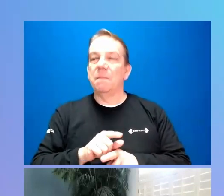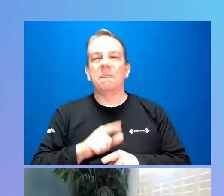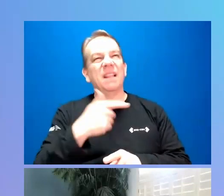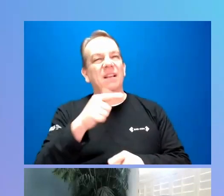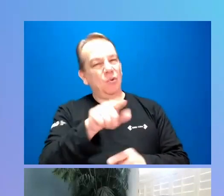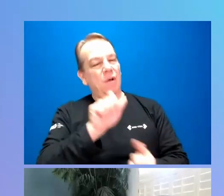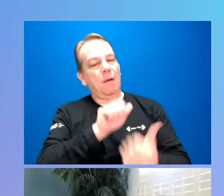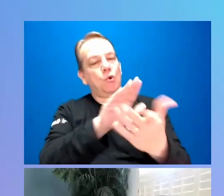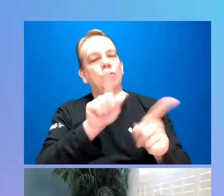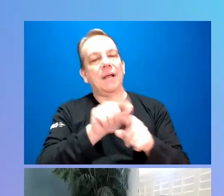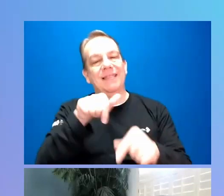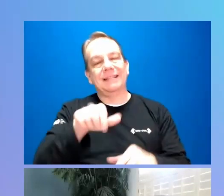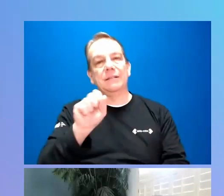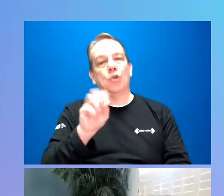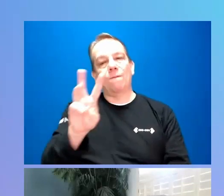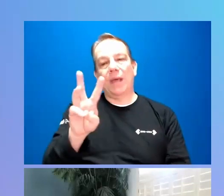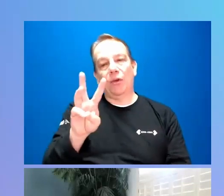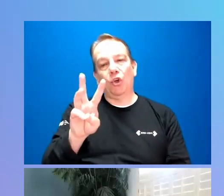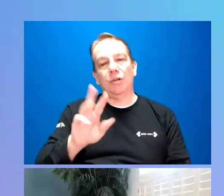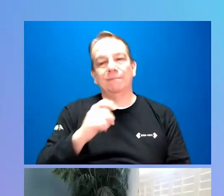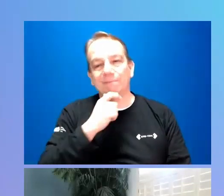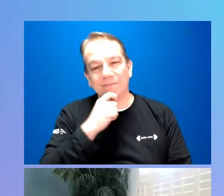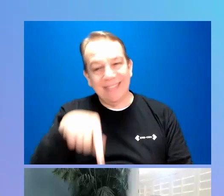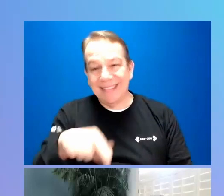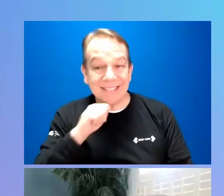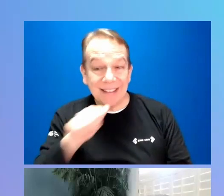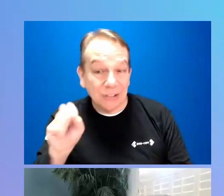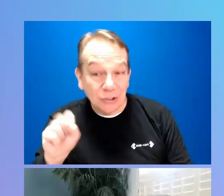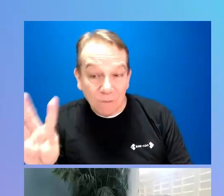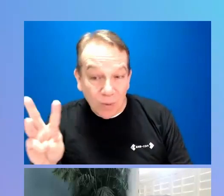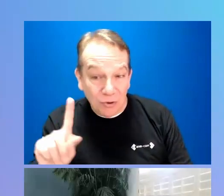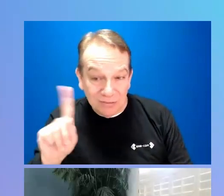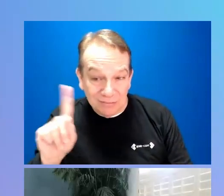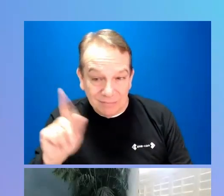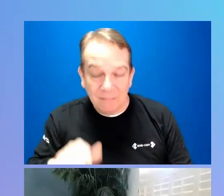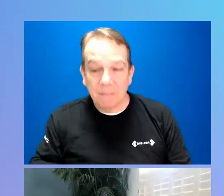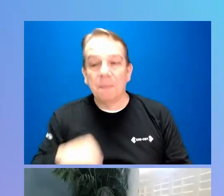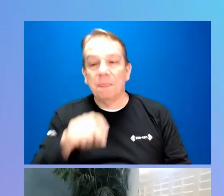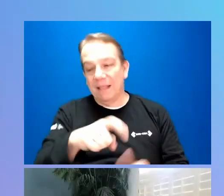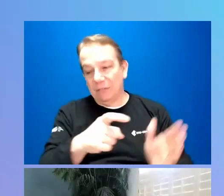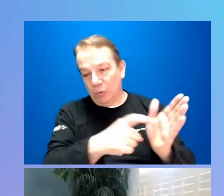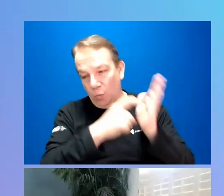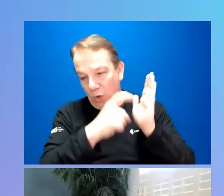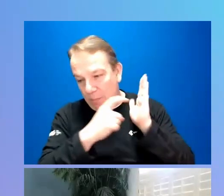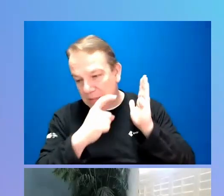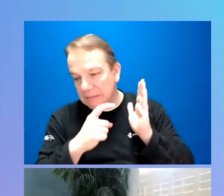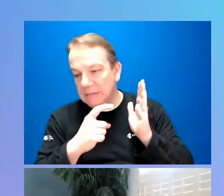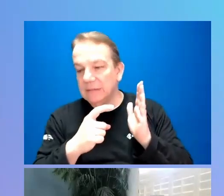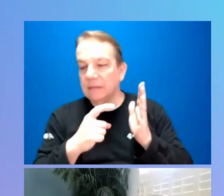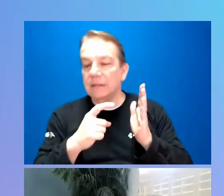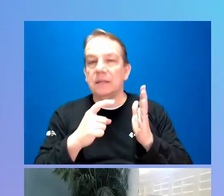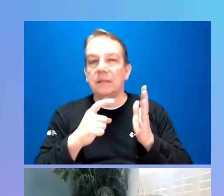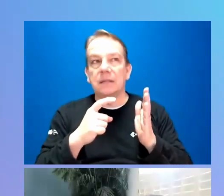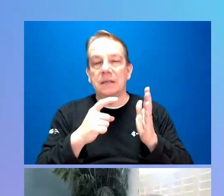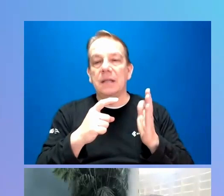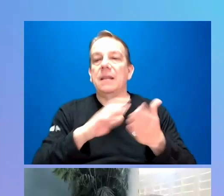perspective, and this isn't software. This is requirements that get turned into